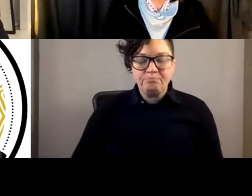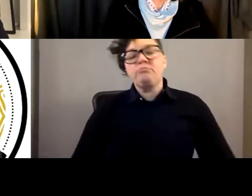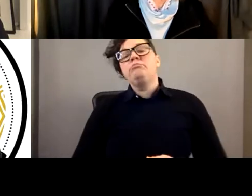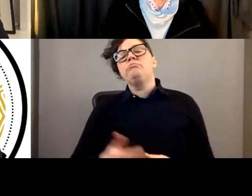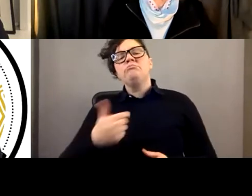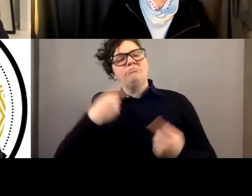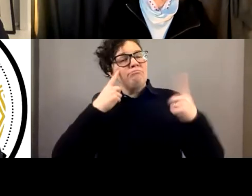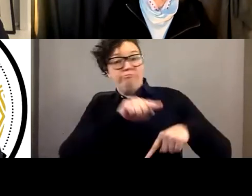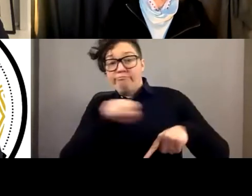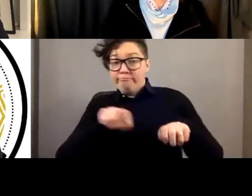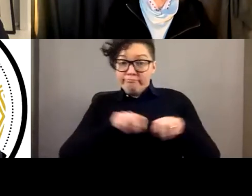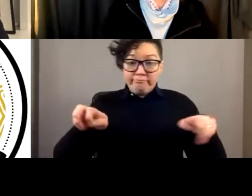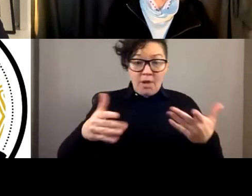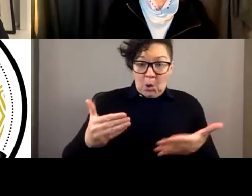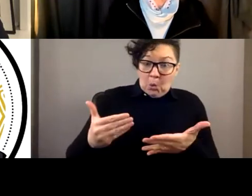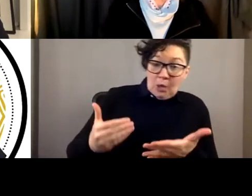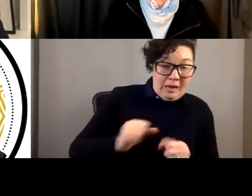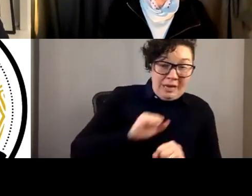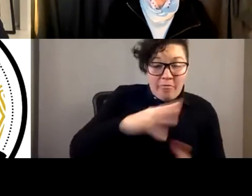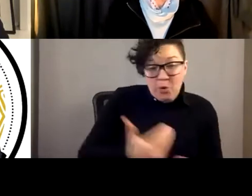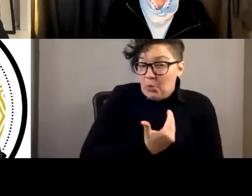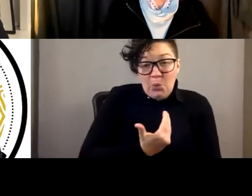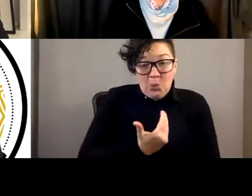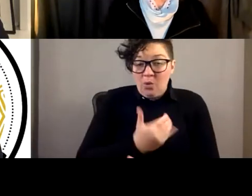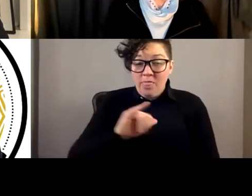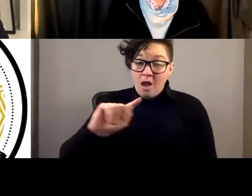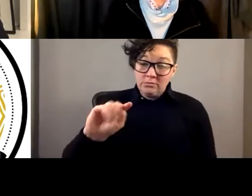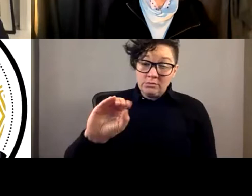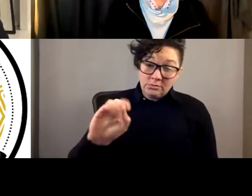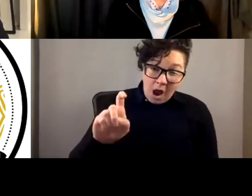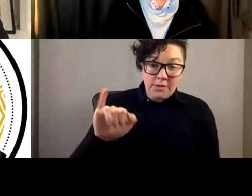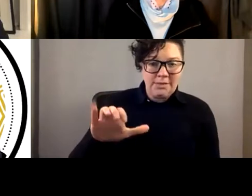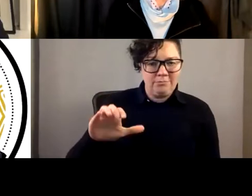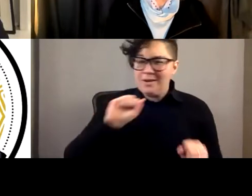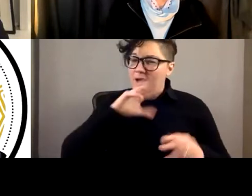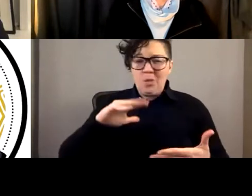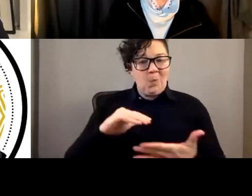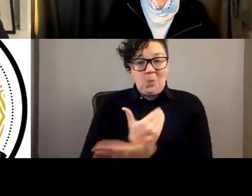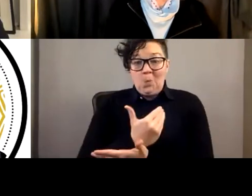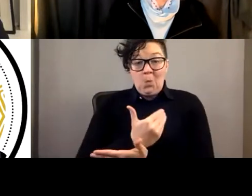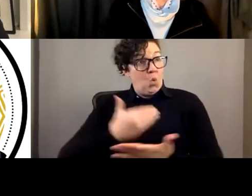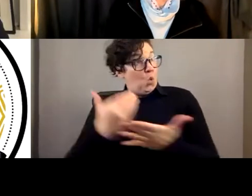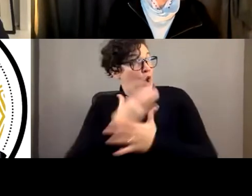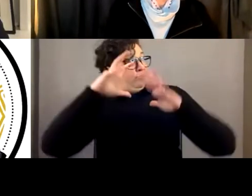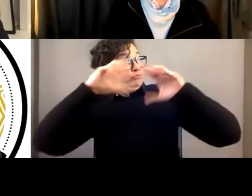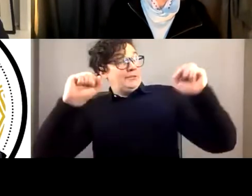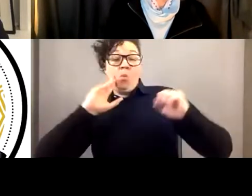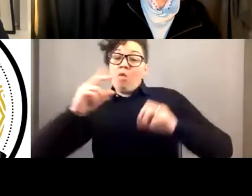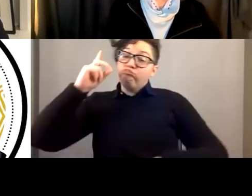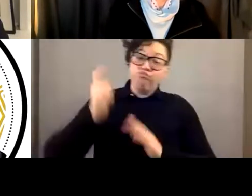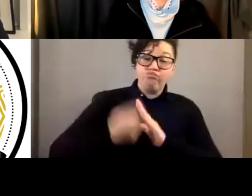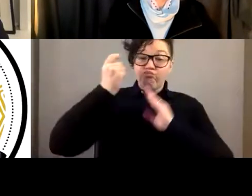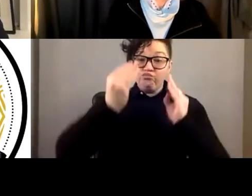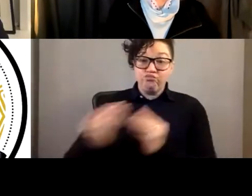toxic impulses are not new, nor are they likely to go away with the transition to a new administration. At the same time,